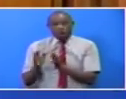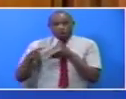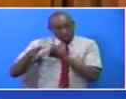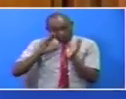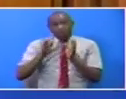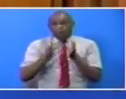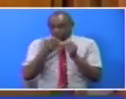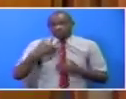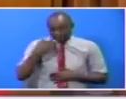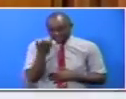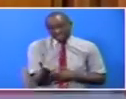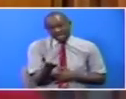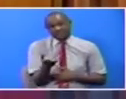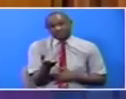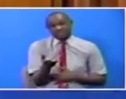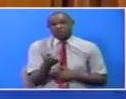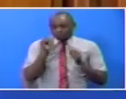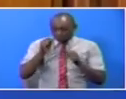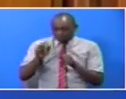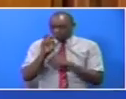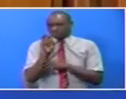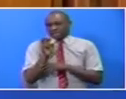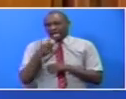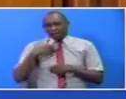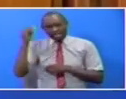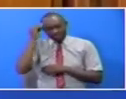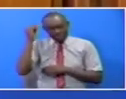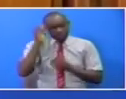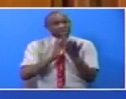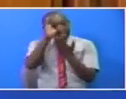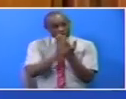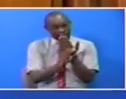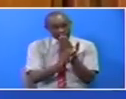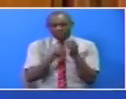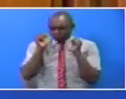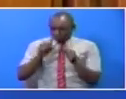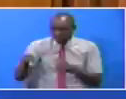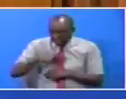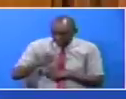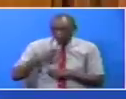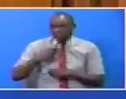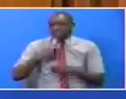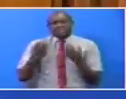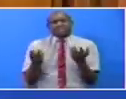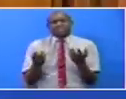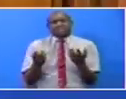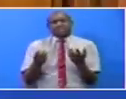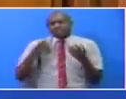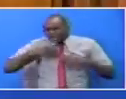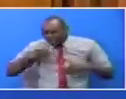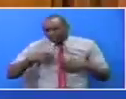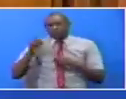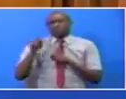opportunity, let me call it, to review our education curriculum so that we are not producing people